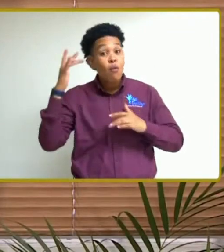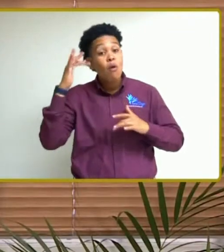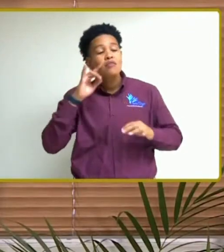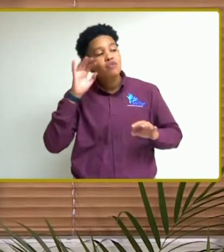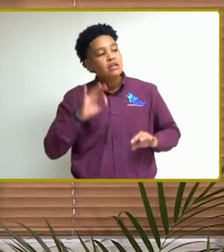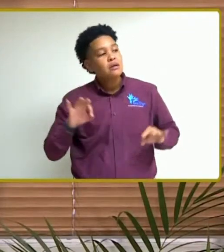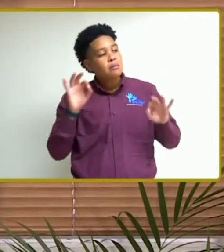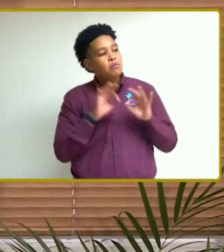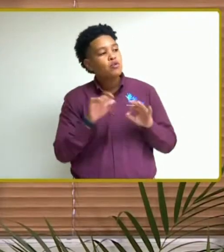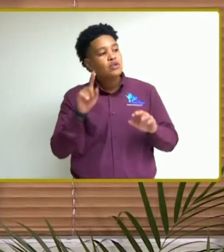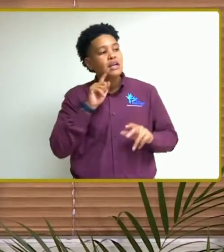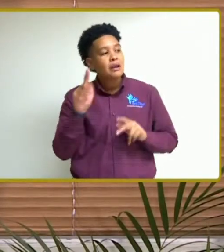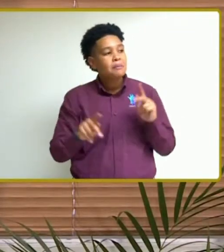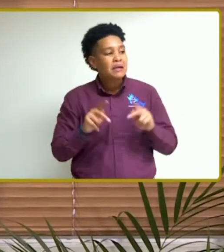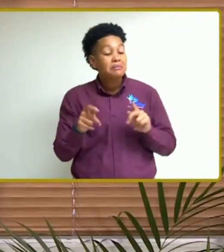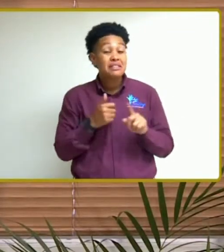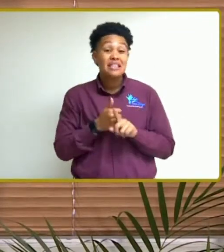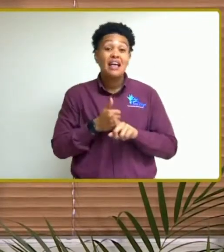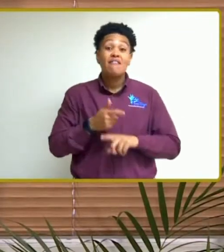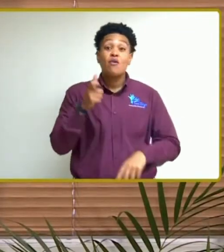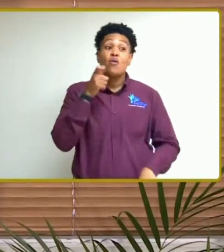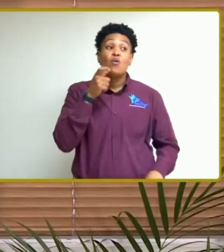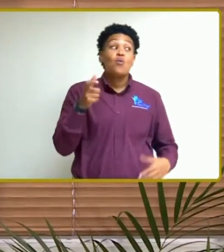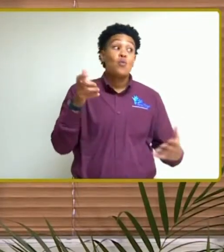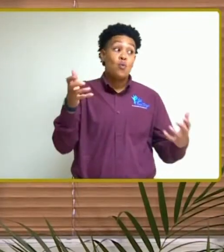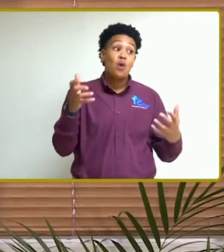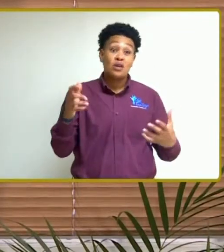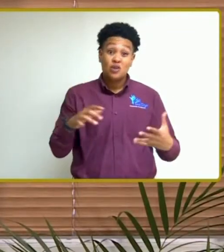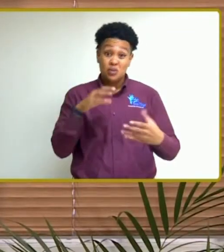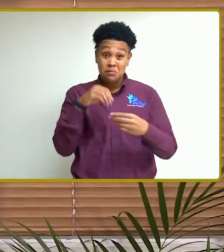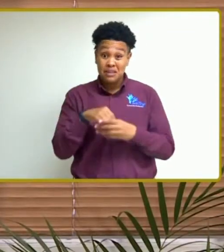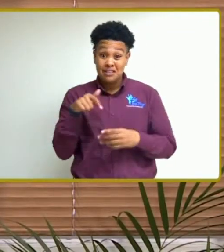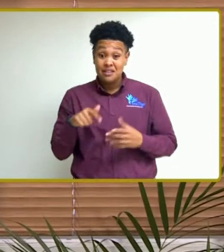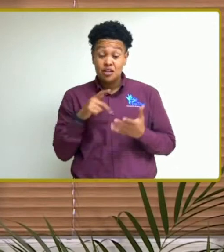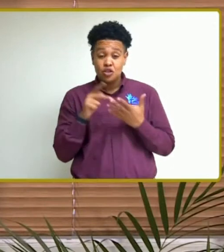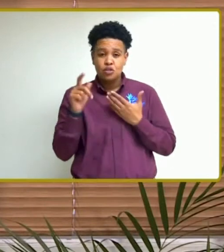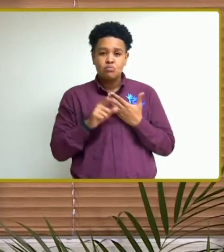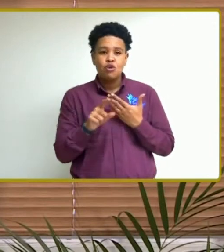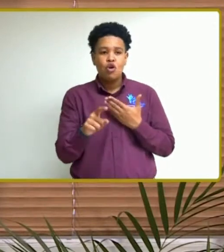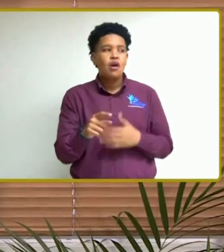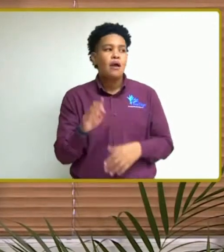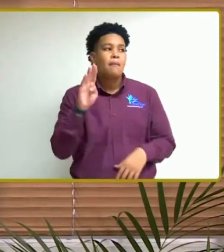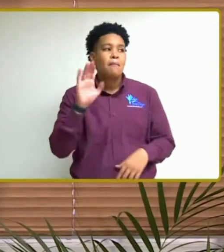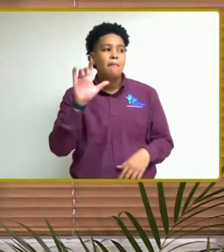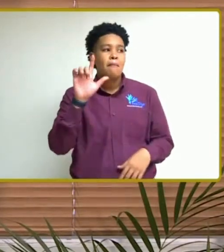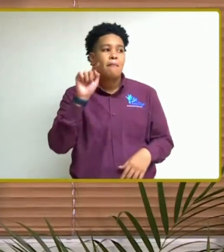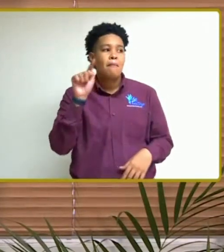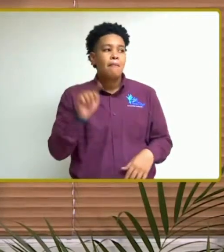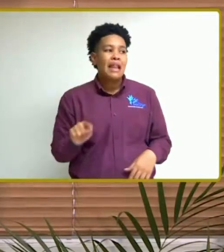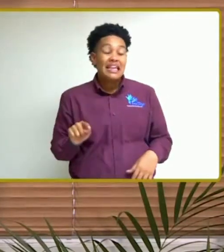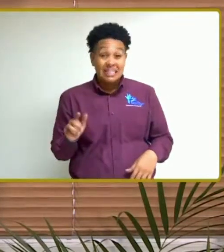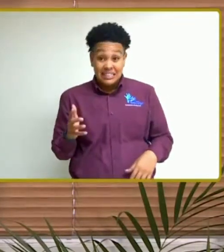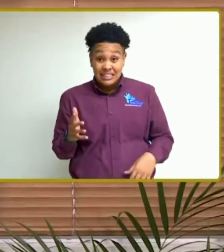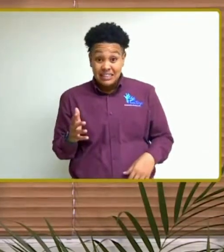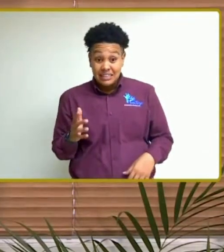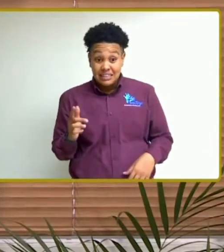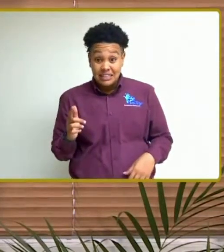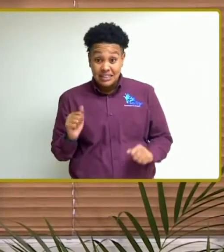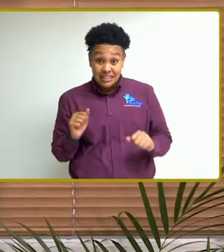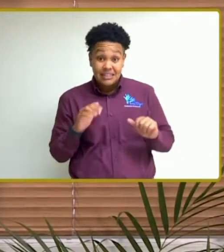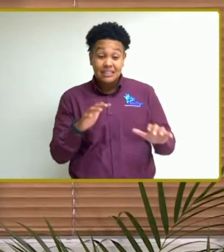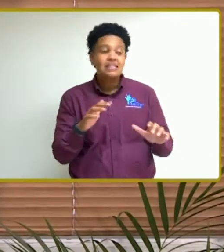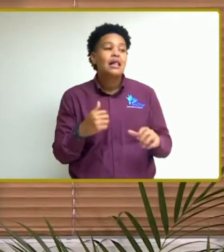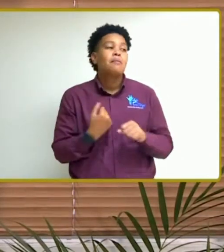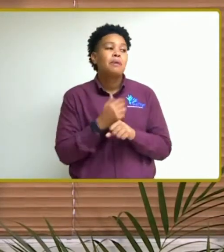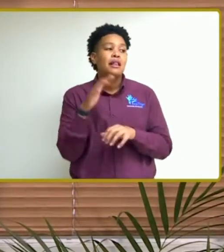important that persons who want to participate in this program, the Blitz, they make